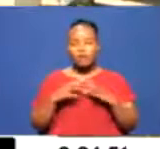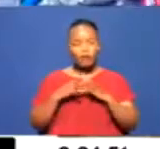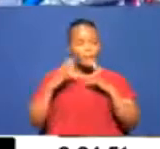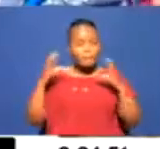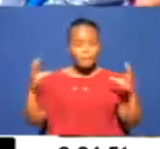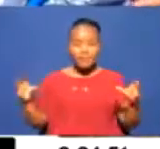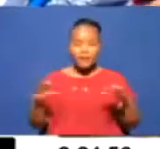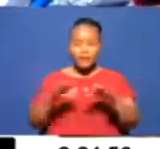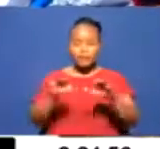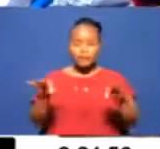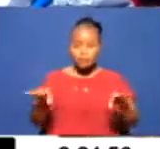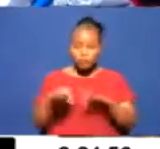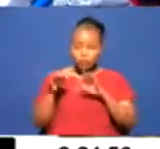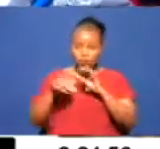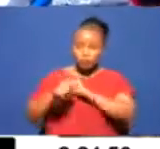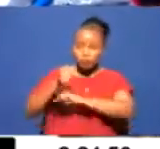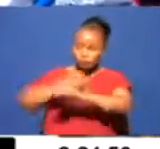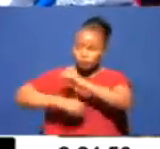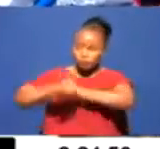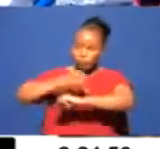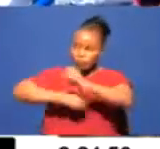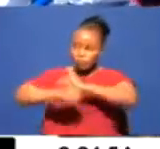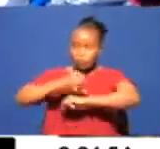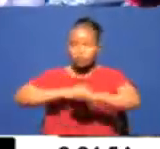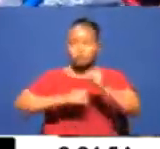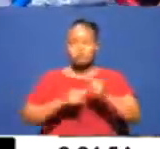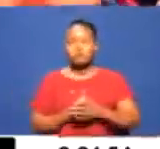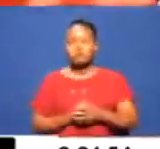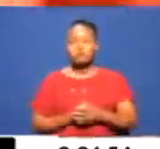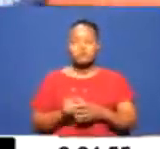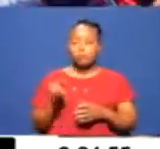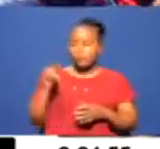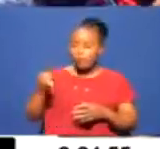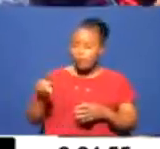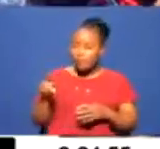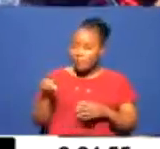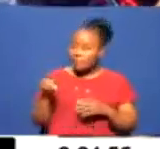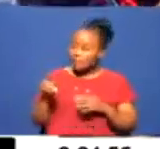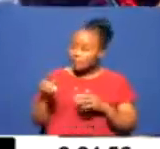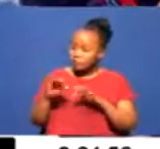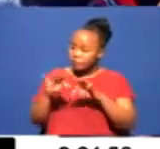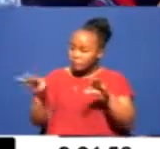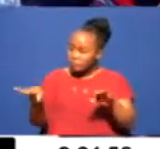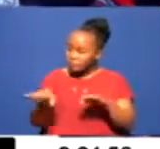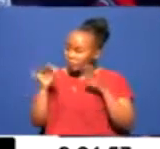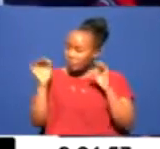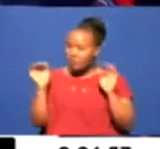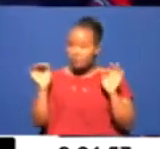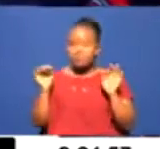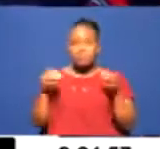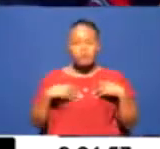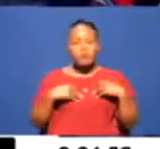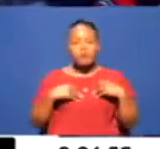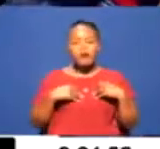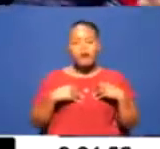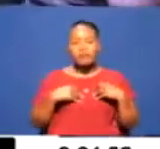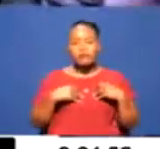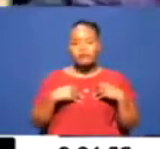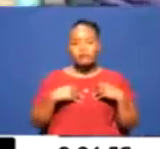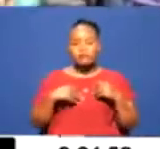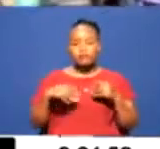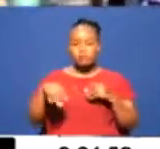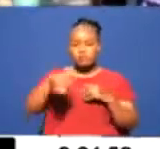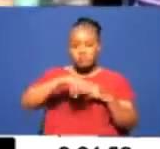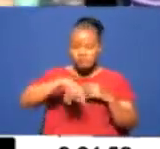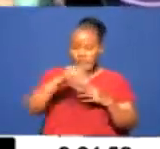meantime. Ukiangalia hii uwanja hakuna merry-go-round hata moja. Juu haiwezi zungukia kwa space ni kadogo. Hakuna